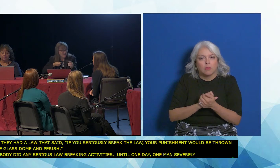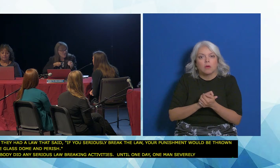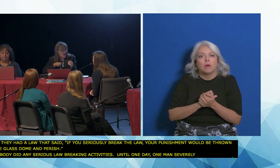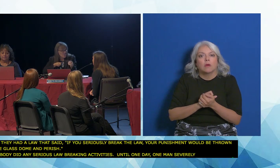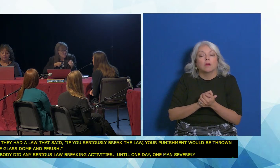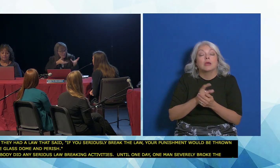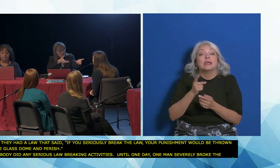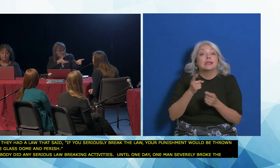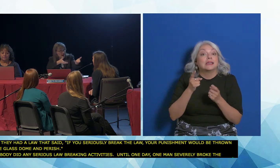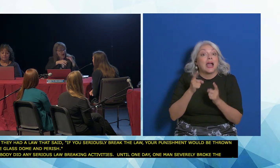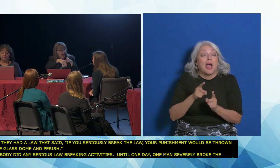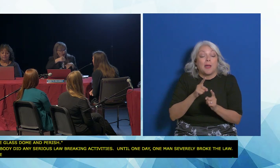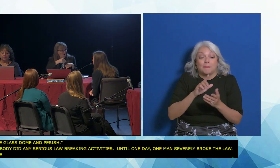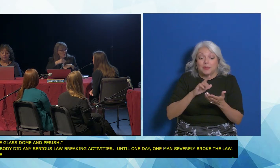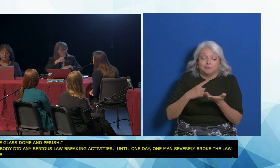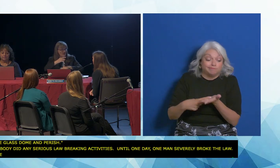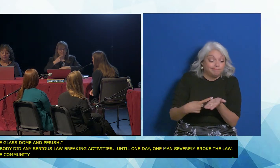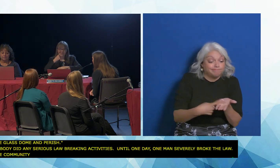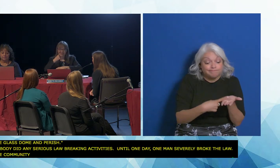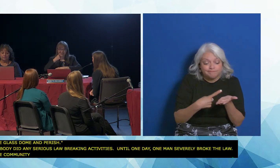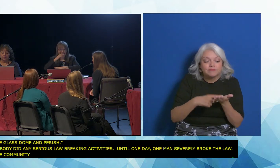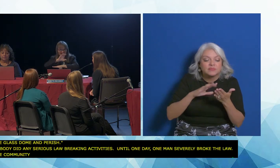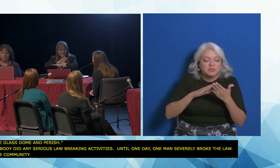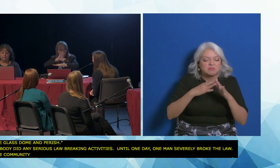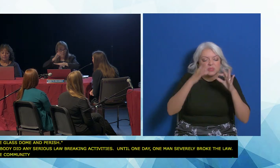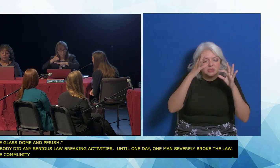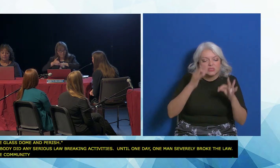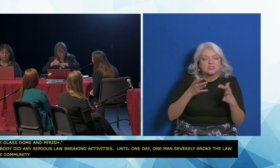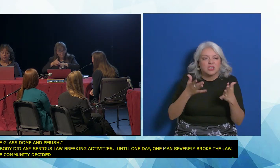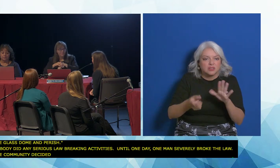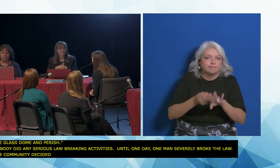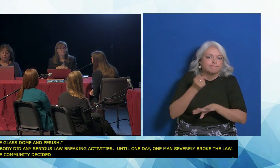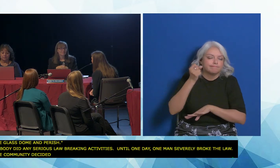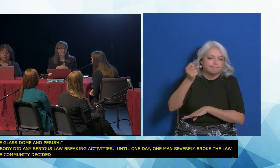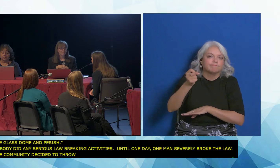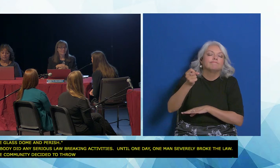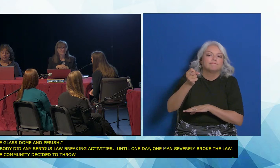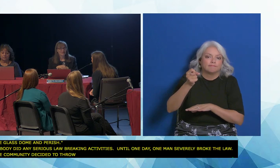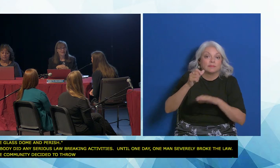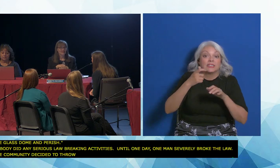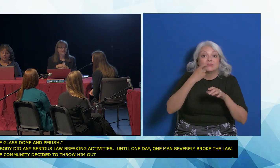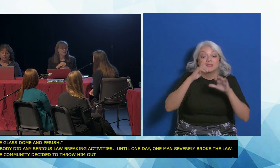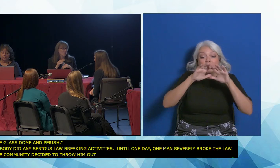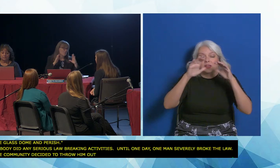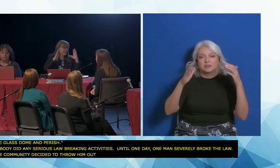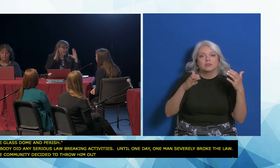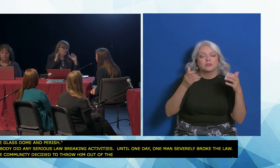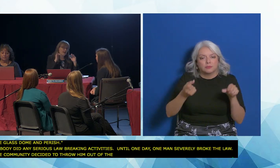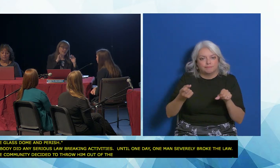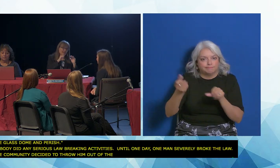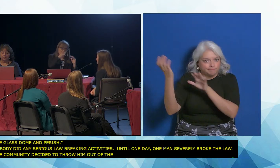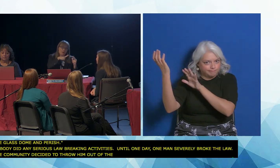and the community decided to throw him out of the glass dome.